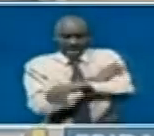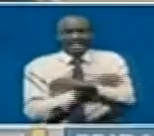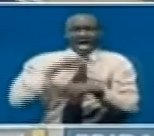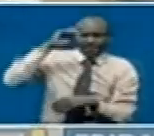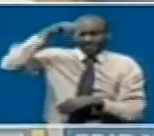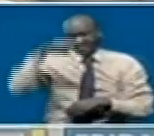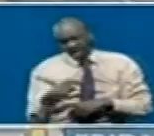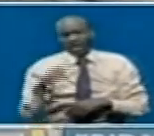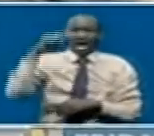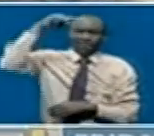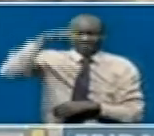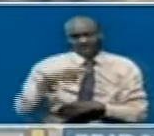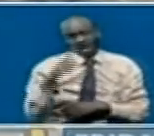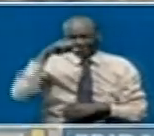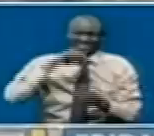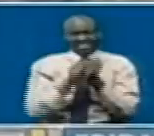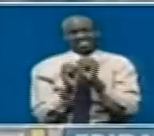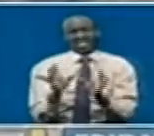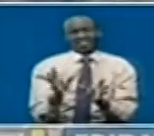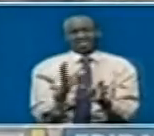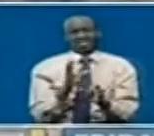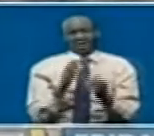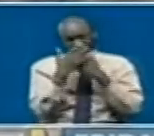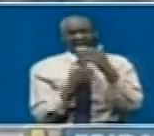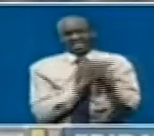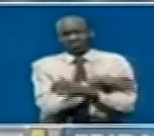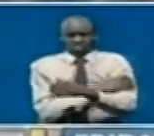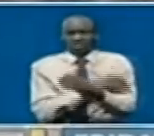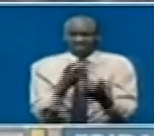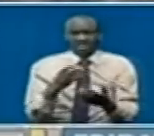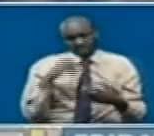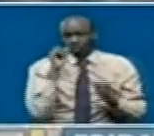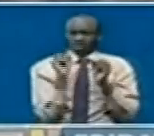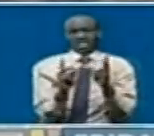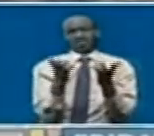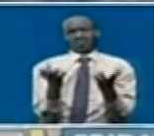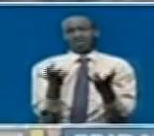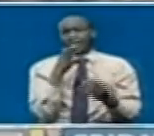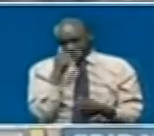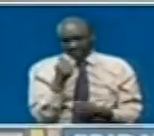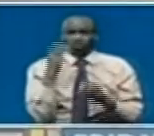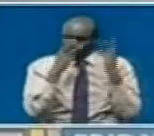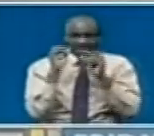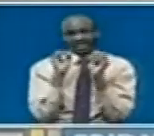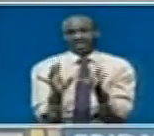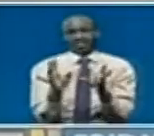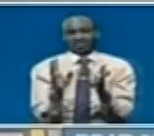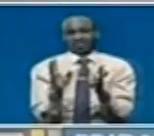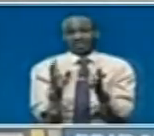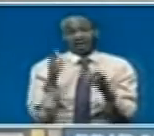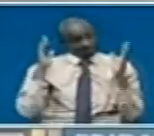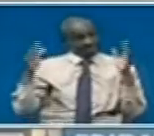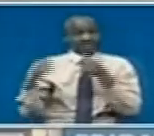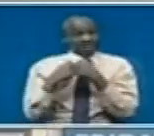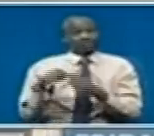up, down, up, down, is it not change? I cannot understand. Now they say, okay, better don't worry. A big challenge for